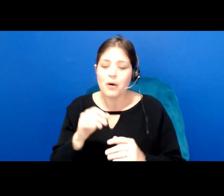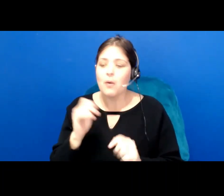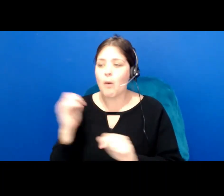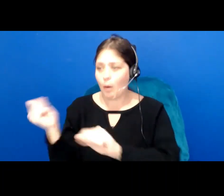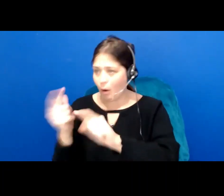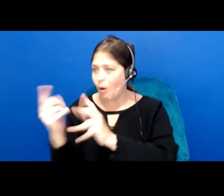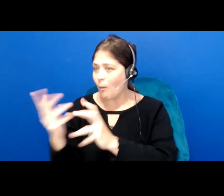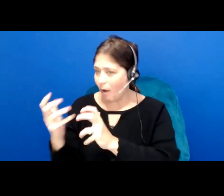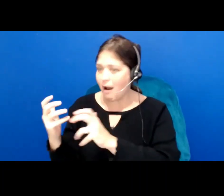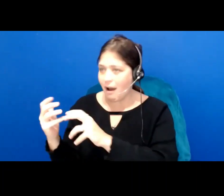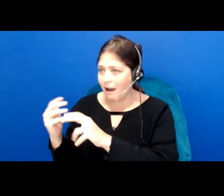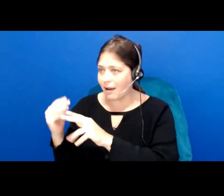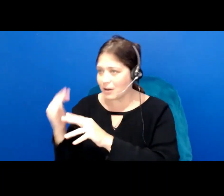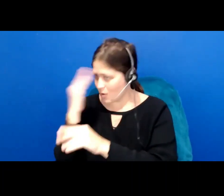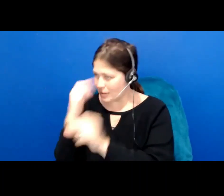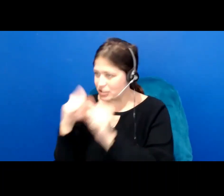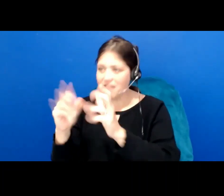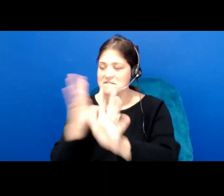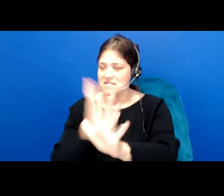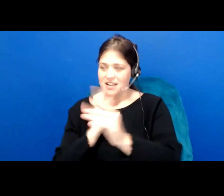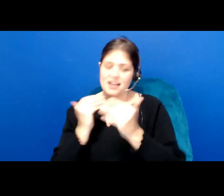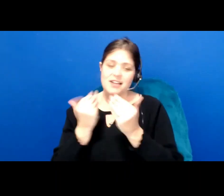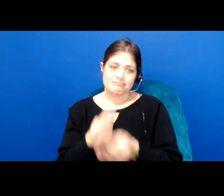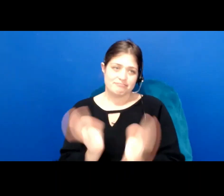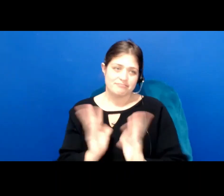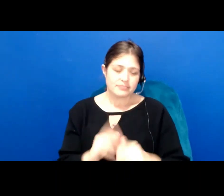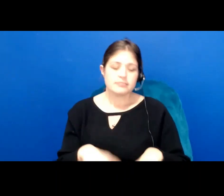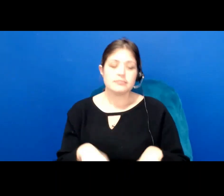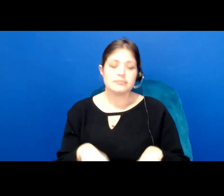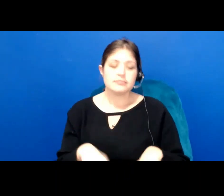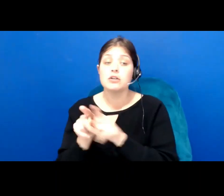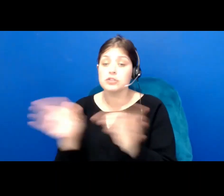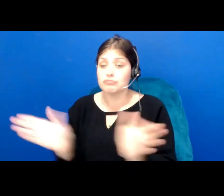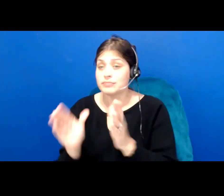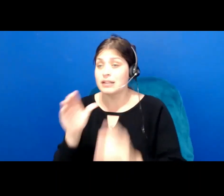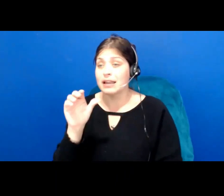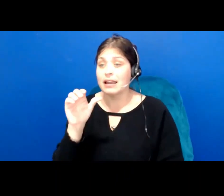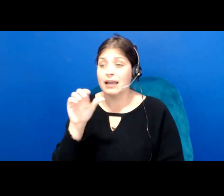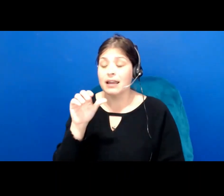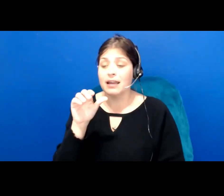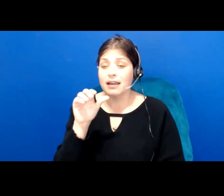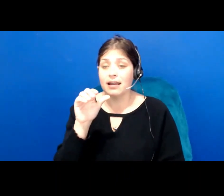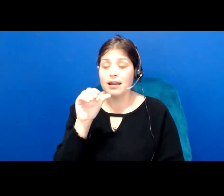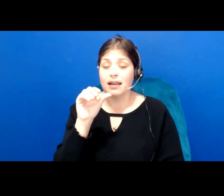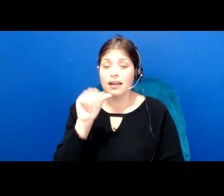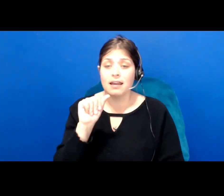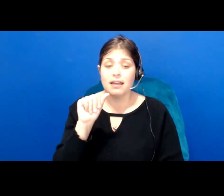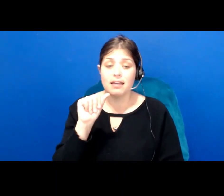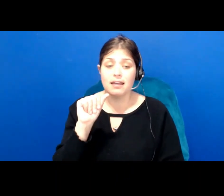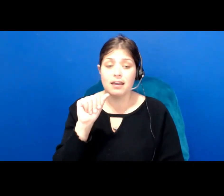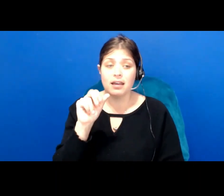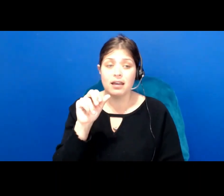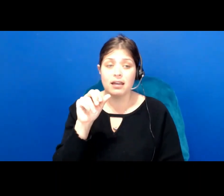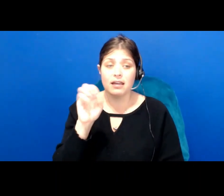environment. I also encourage and said this, ARA does not require